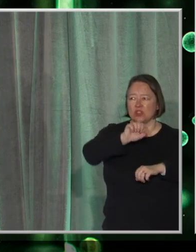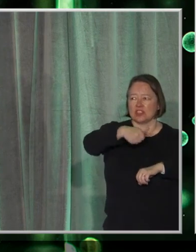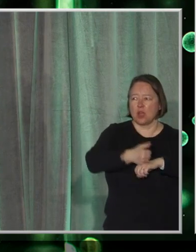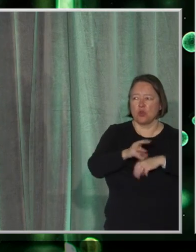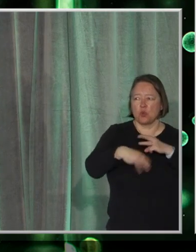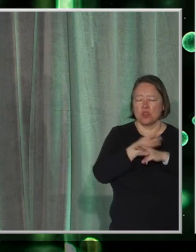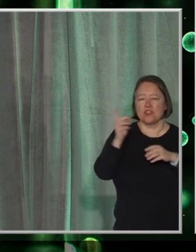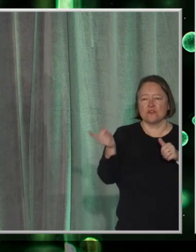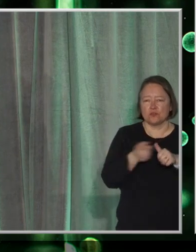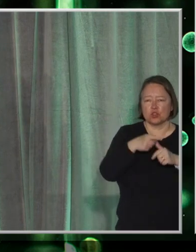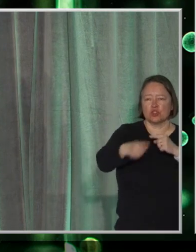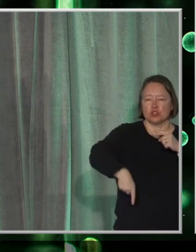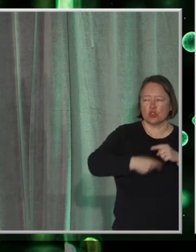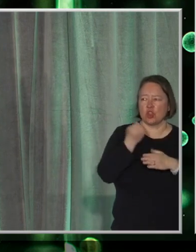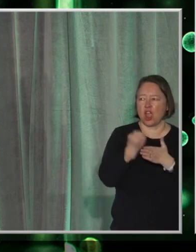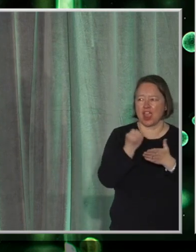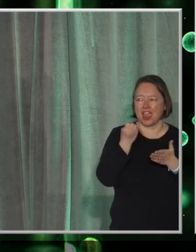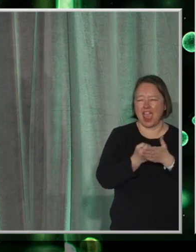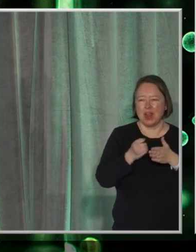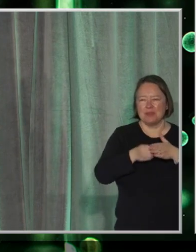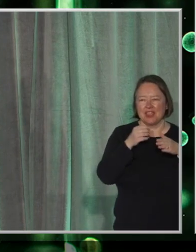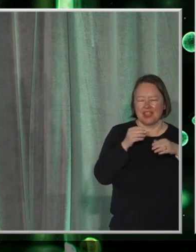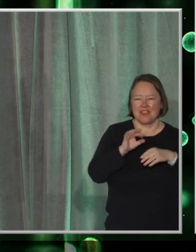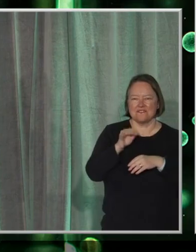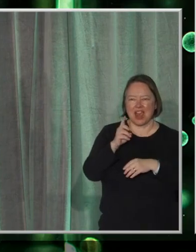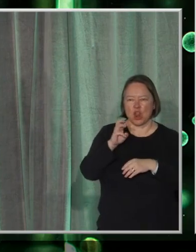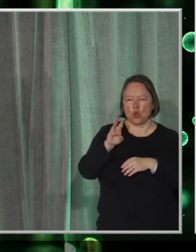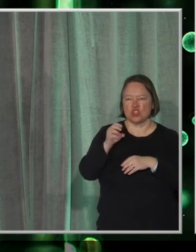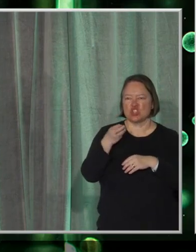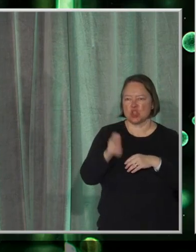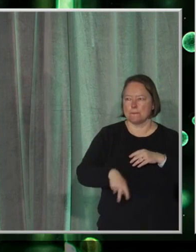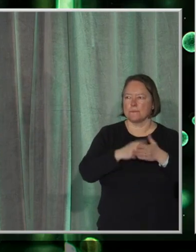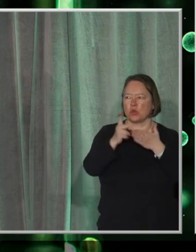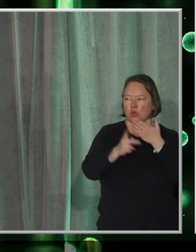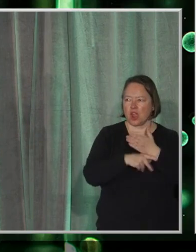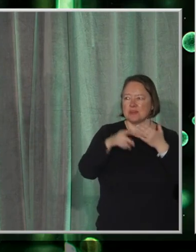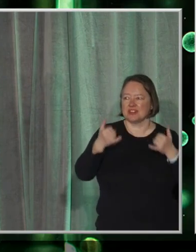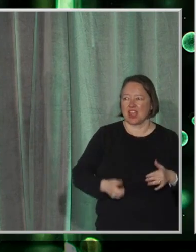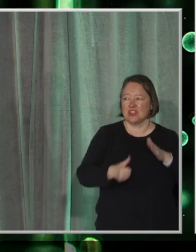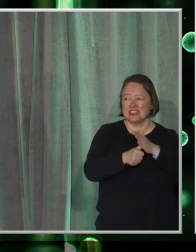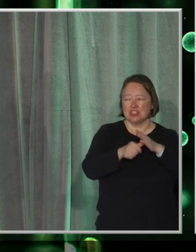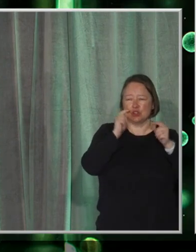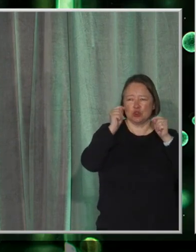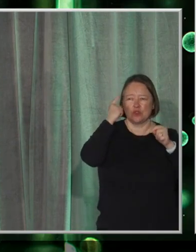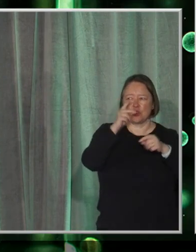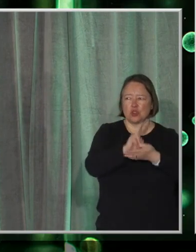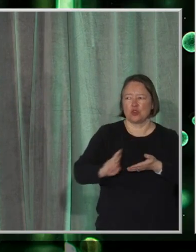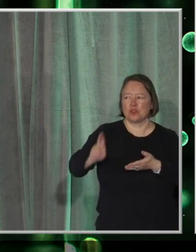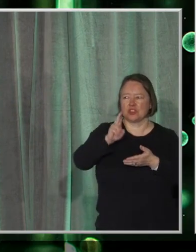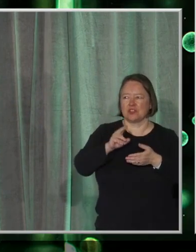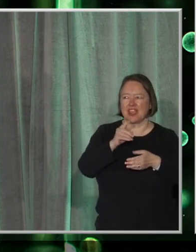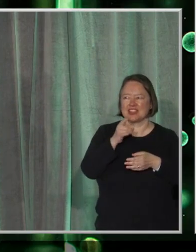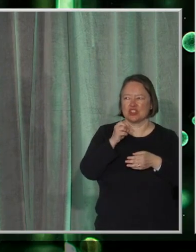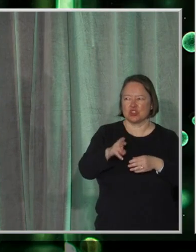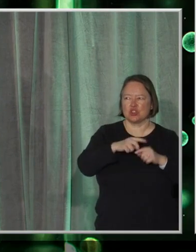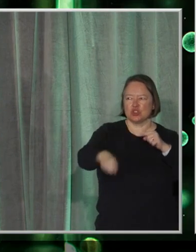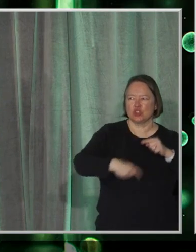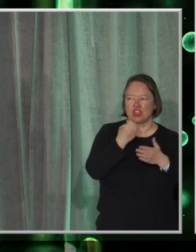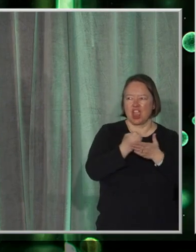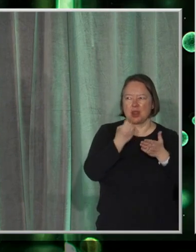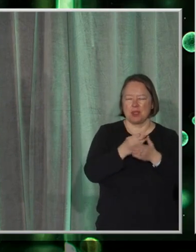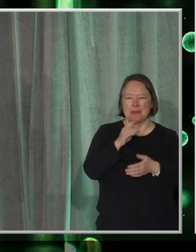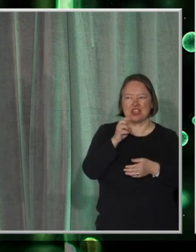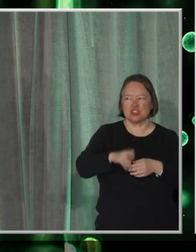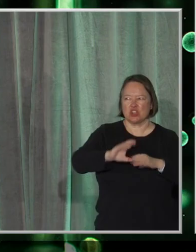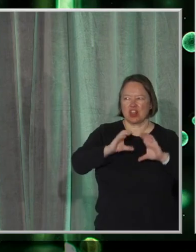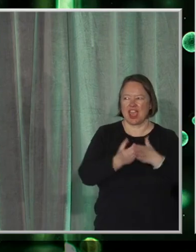up the world's first circular economy fellowship program and is now a senior tutor for the University of Exeter's Circular